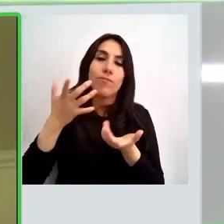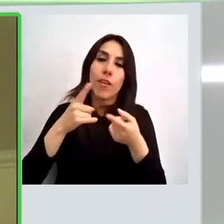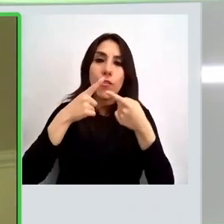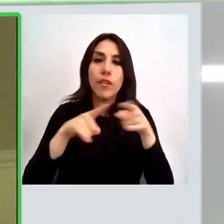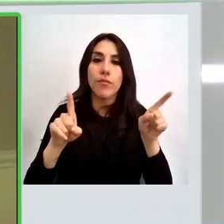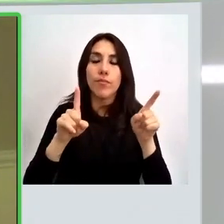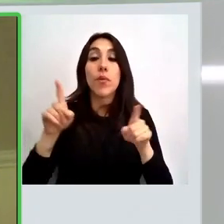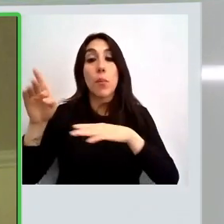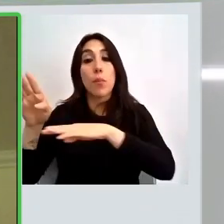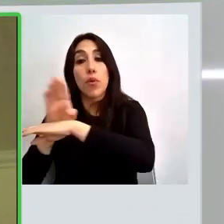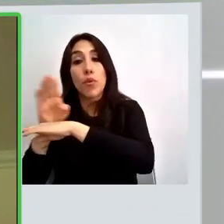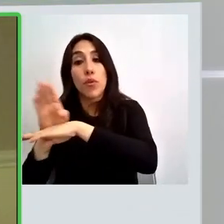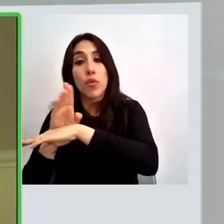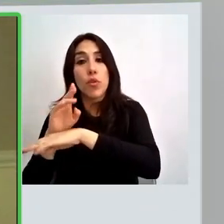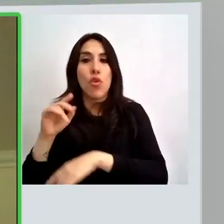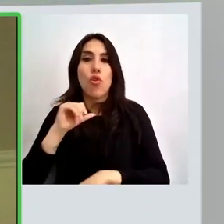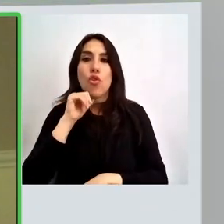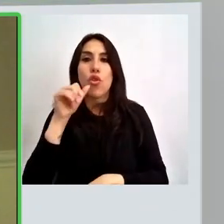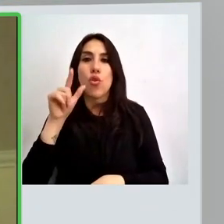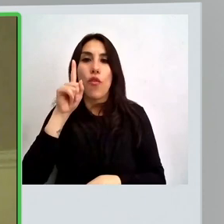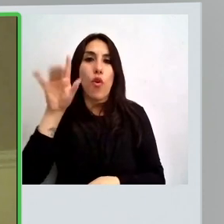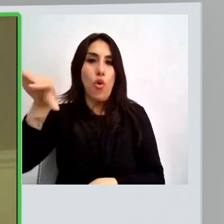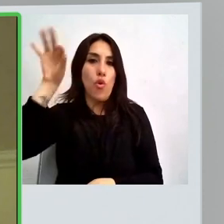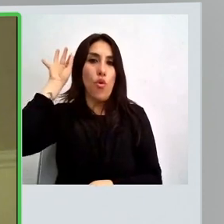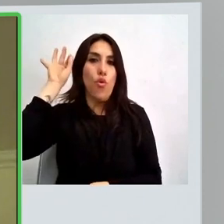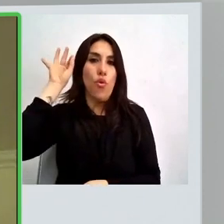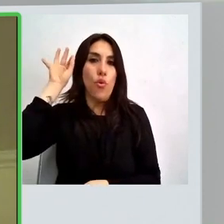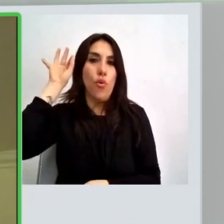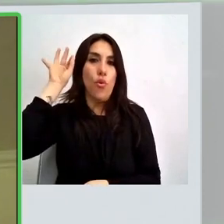getting a lot of good data, and we know that